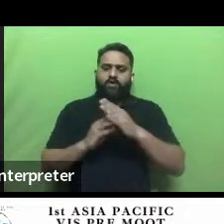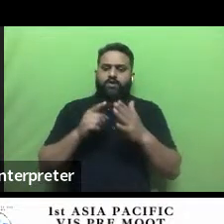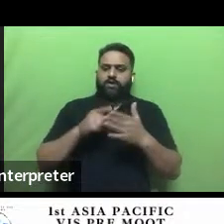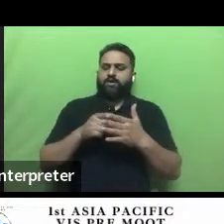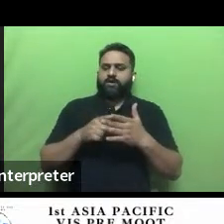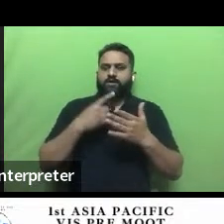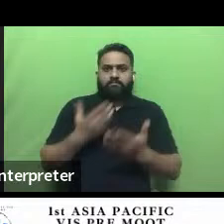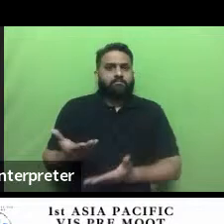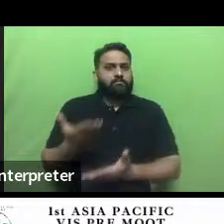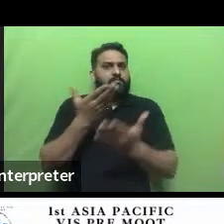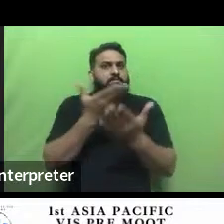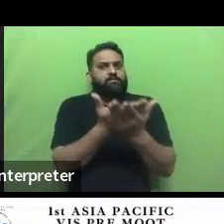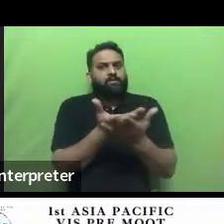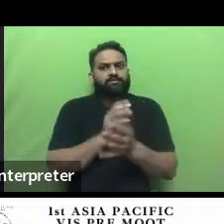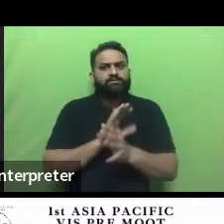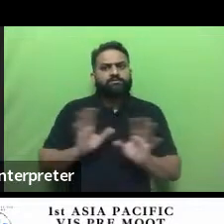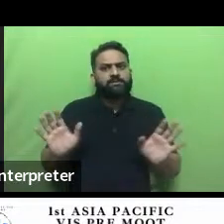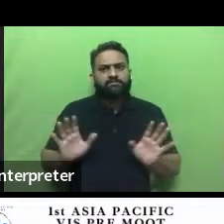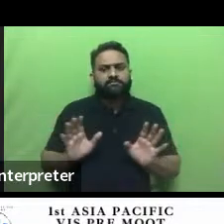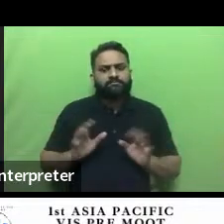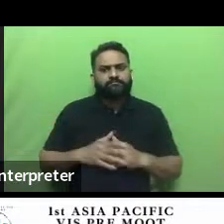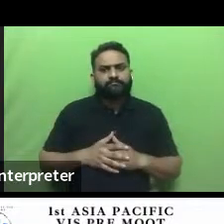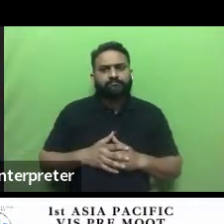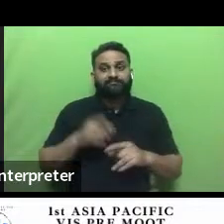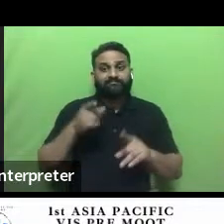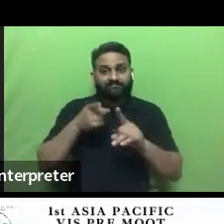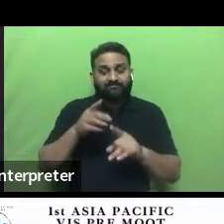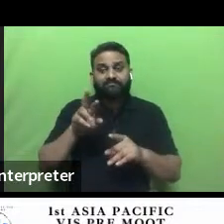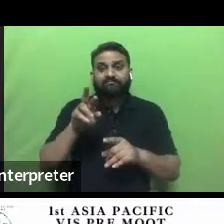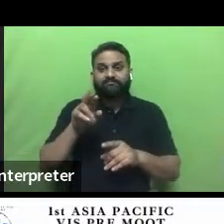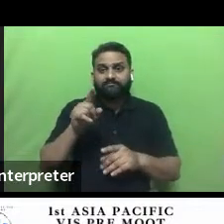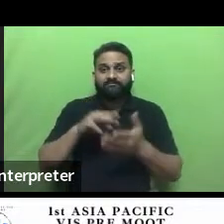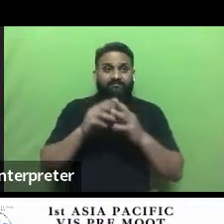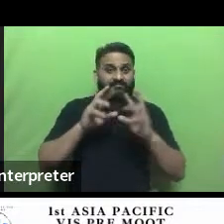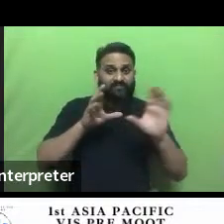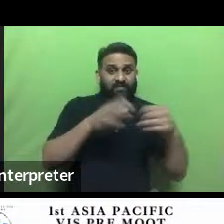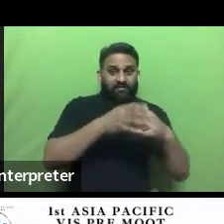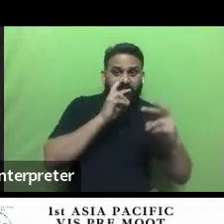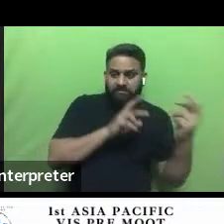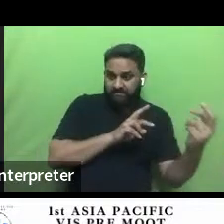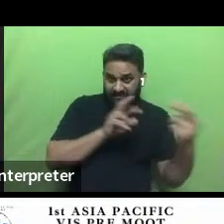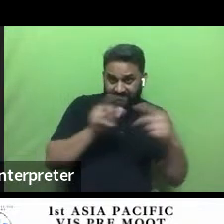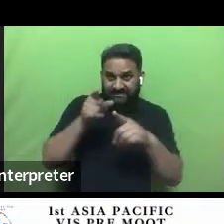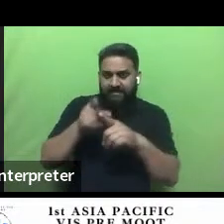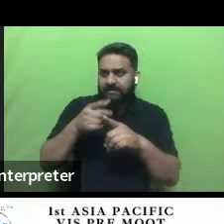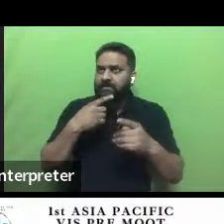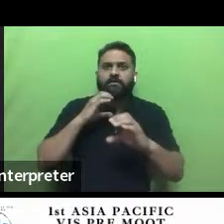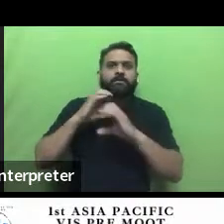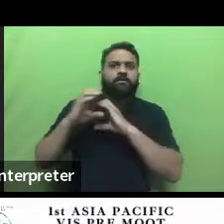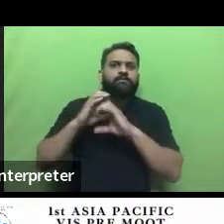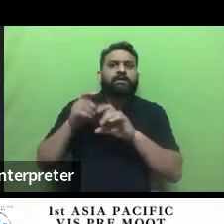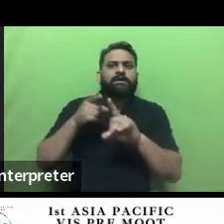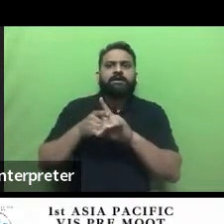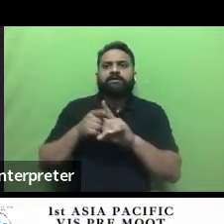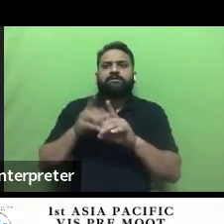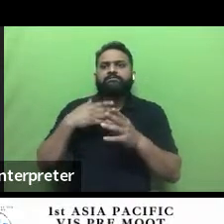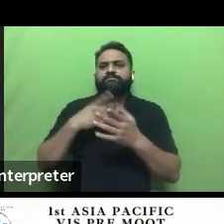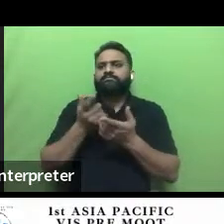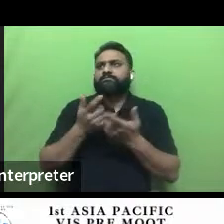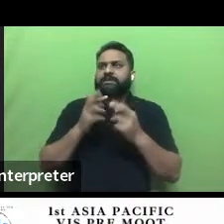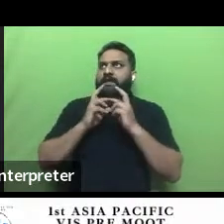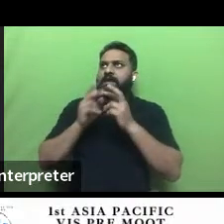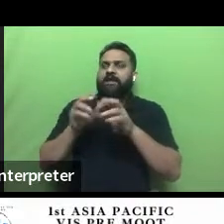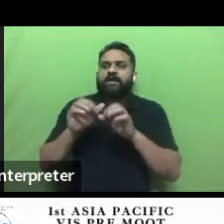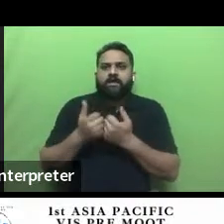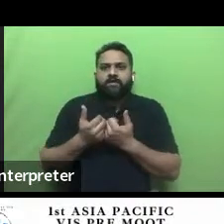proposed by the claimant was sought. Therefore, the respondent at no instance communicated its assent to the counteroffer made by